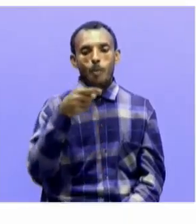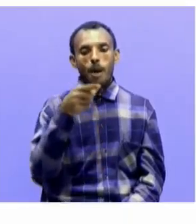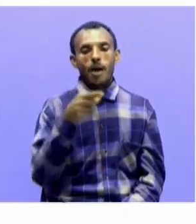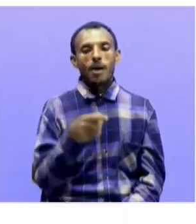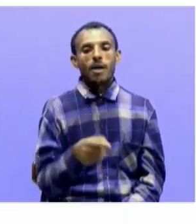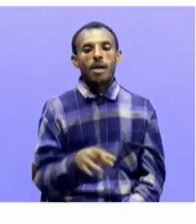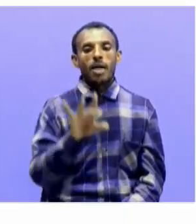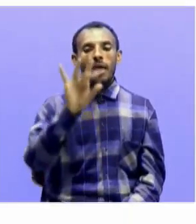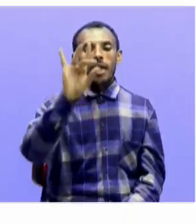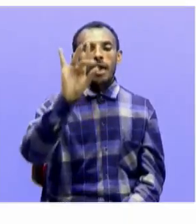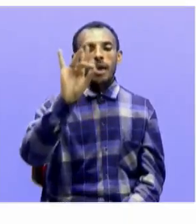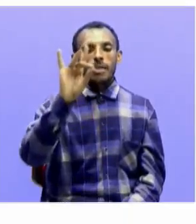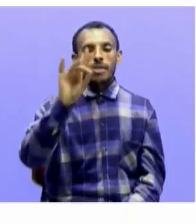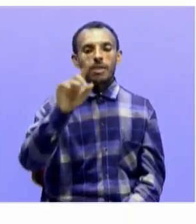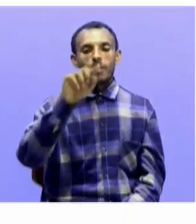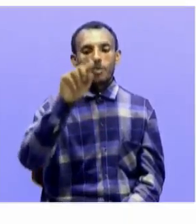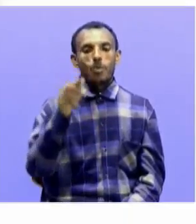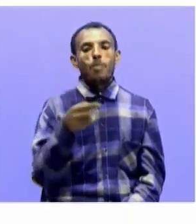8,